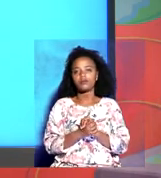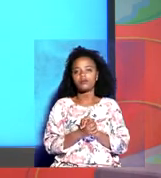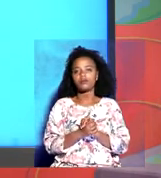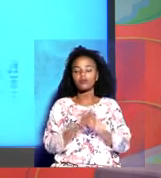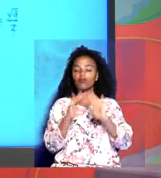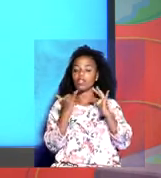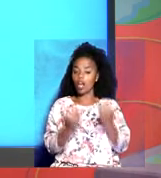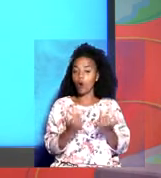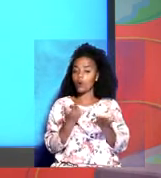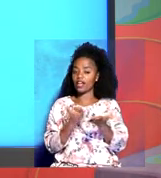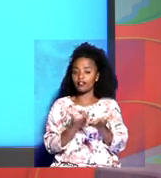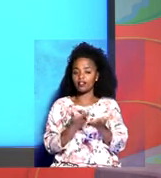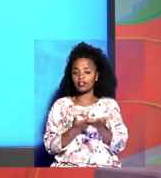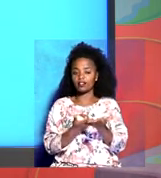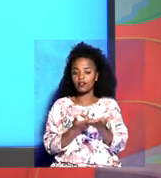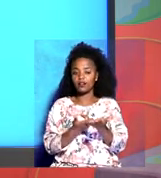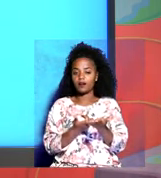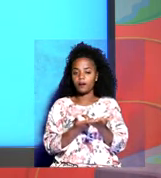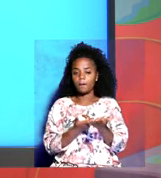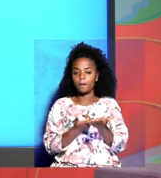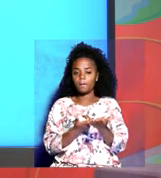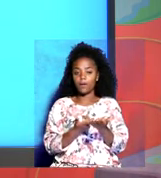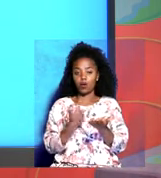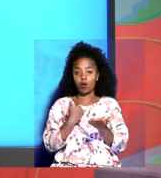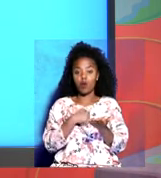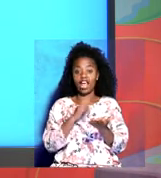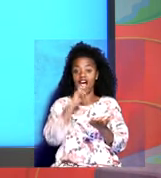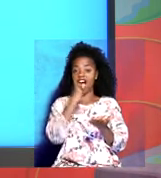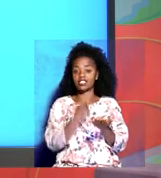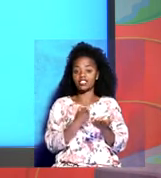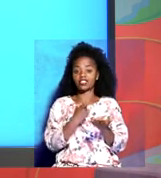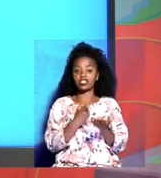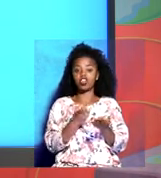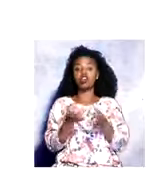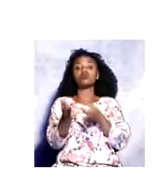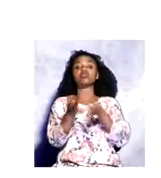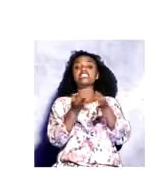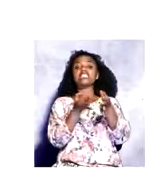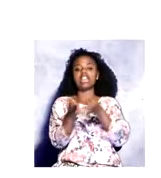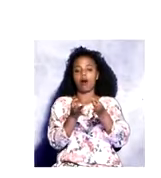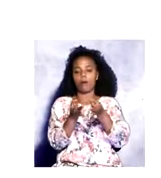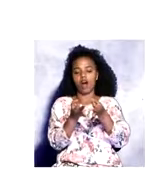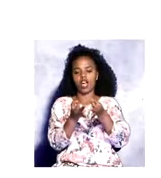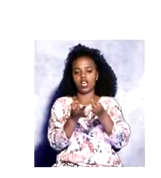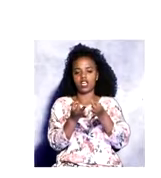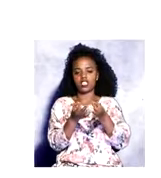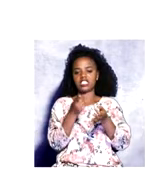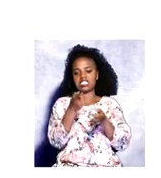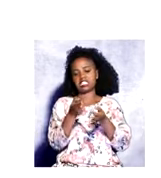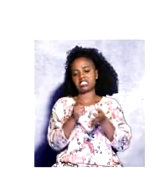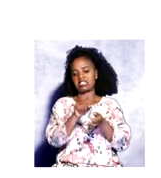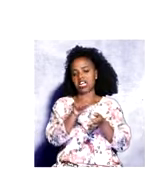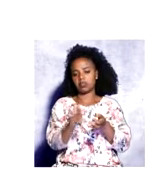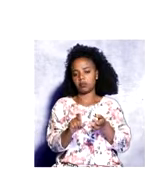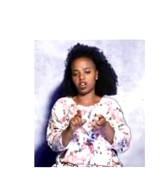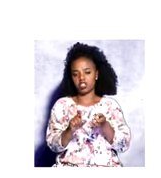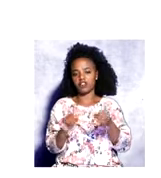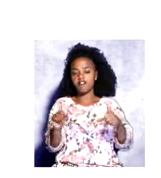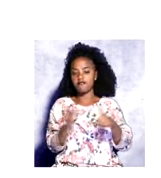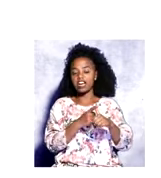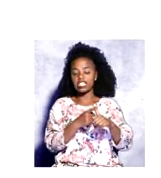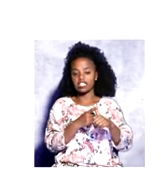Now here we are asked to determine for these expressions. First, let's